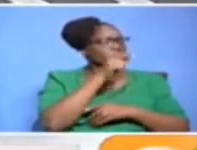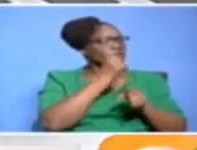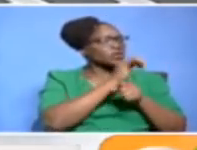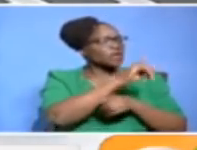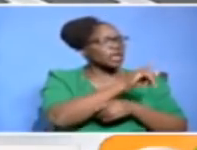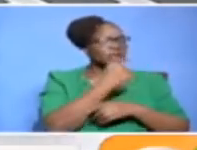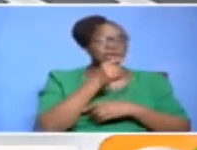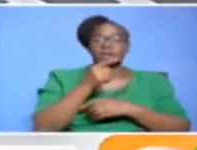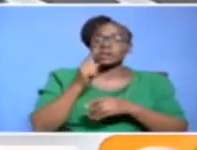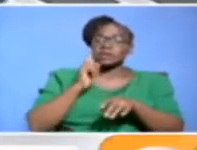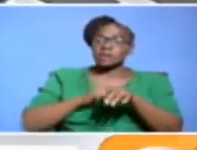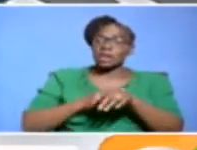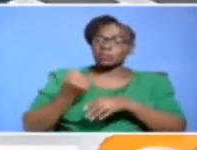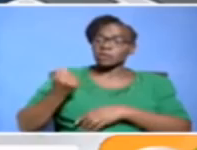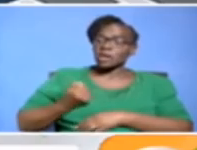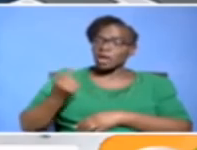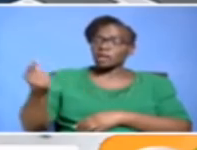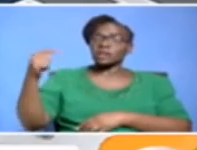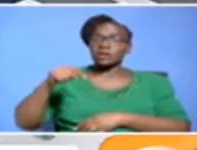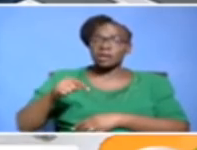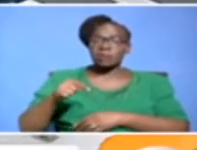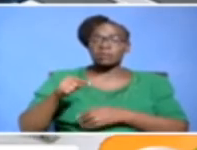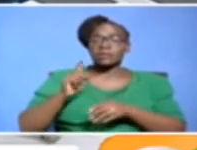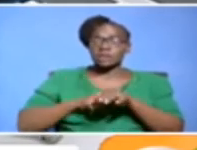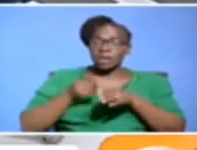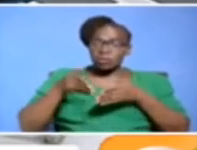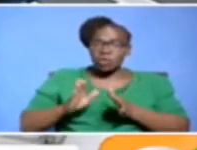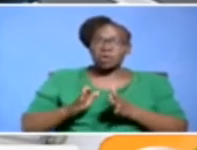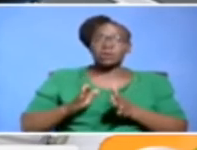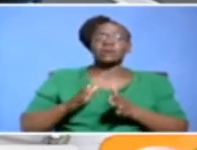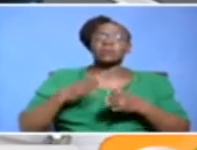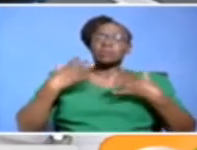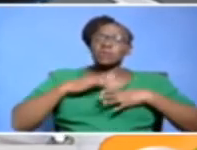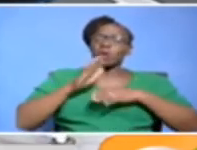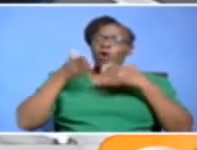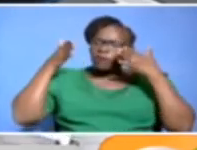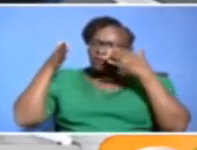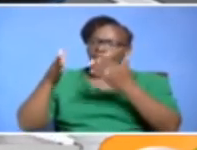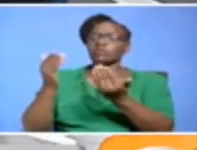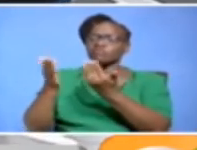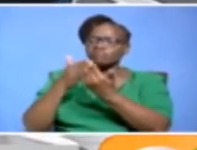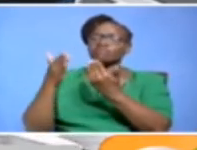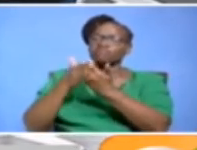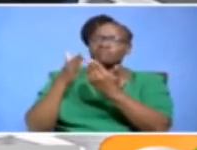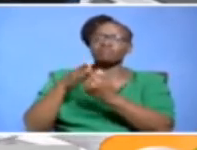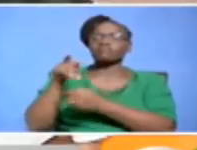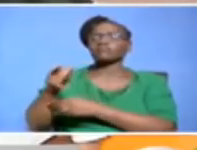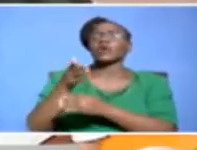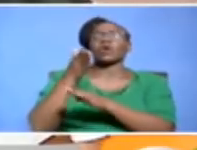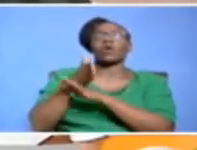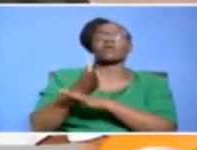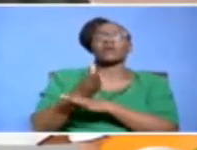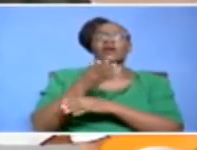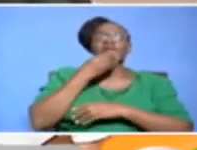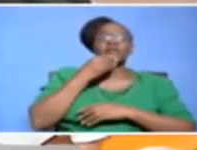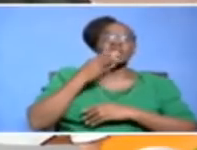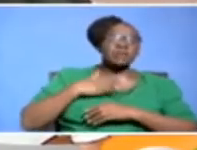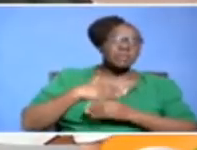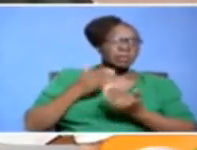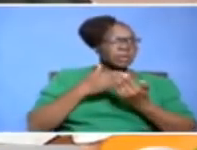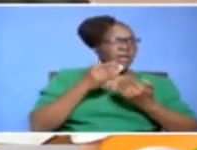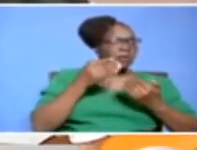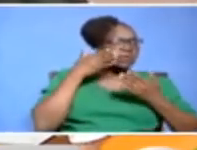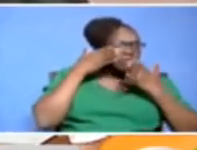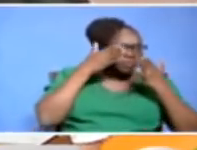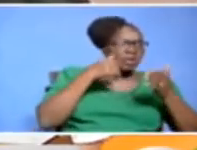girl came to this family, nobody gives me attention. I'm always a bad one. This girl is the best. When my dad, who is a stepfather, comes, he only